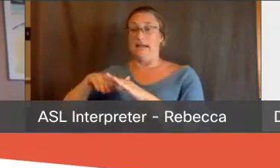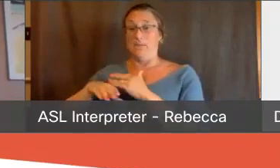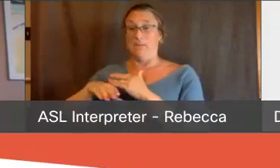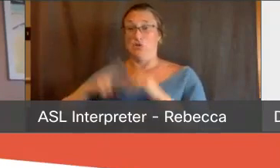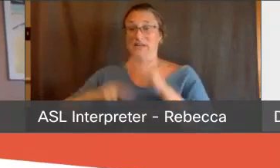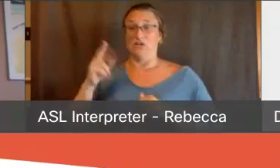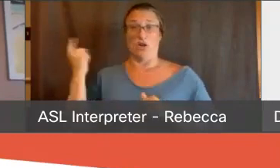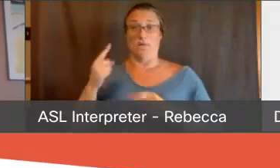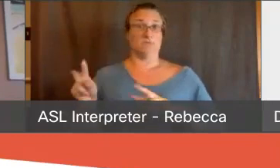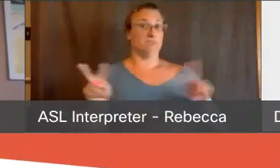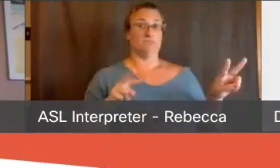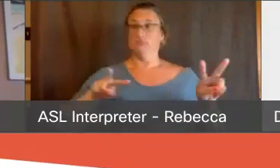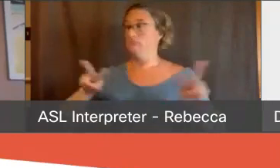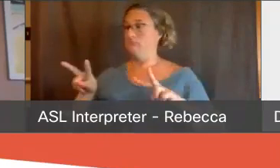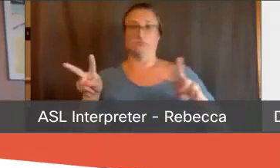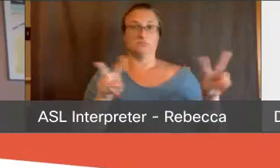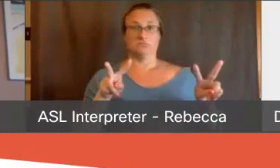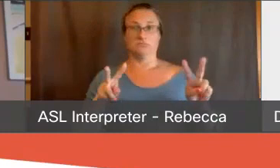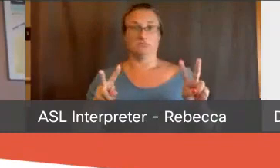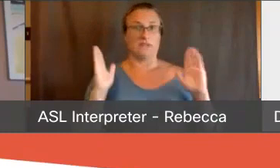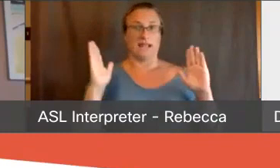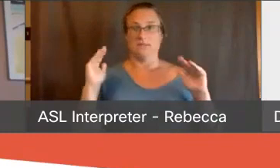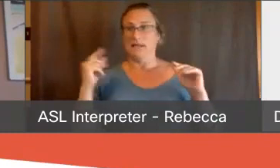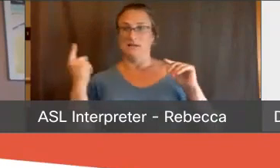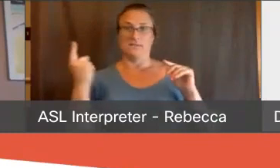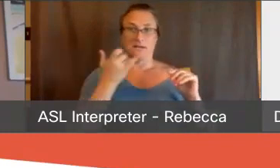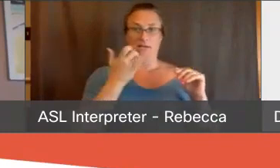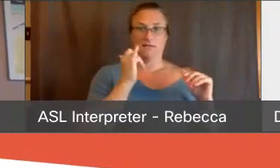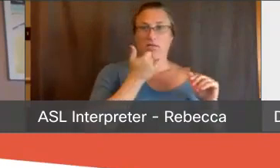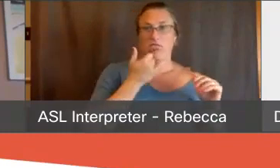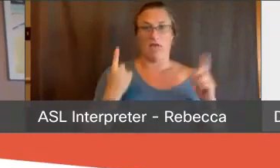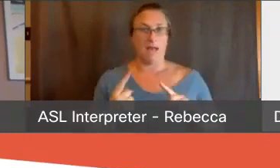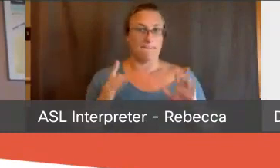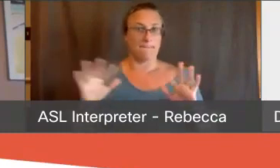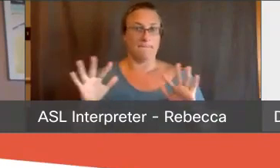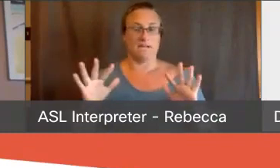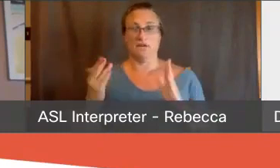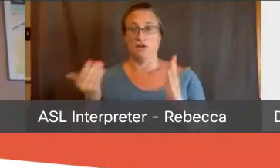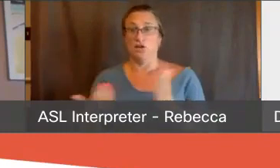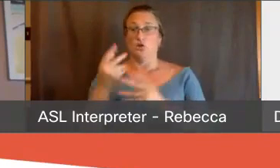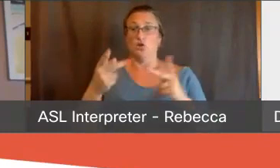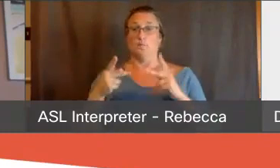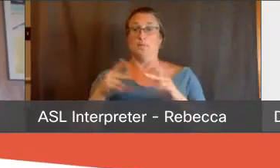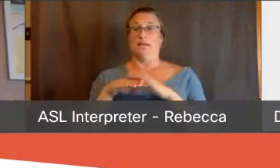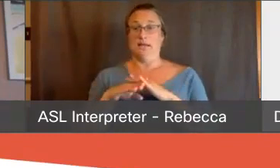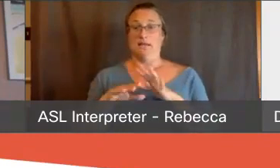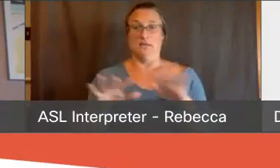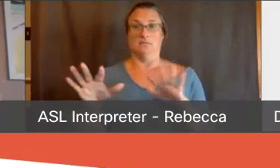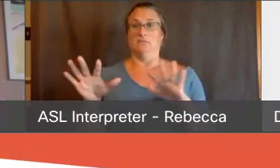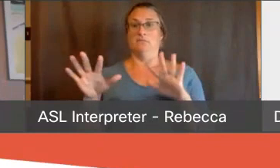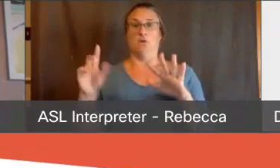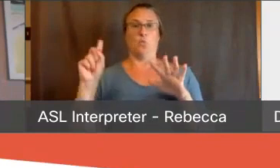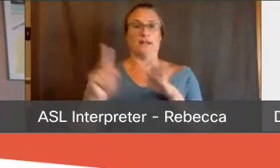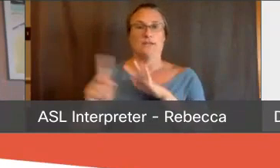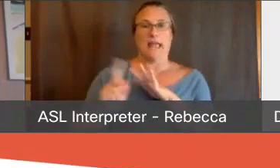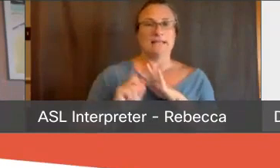trained to just always expect the worst, and so he was always triggered in a new place. And when he came into a new building, he wanted to know where all the